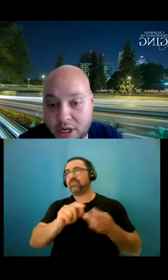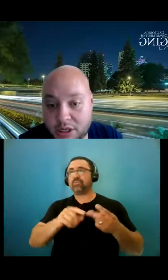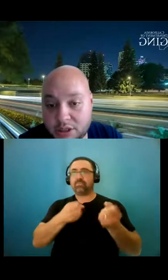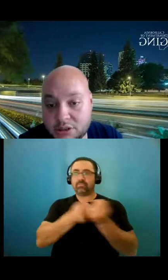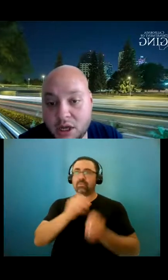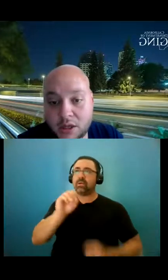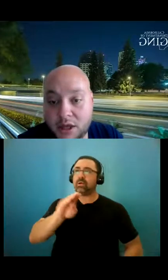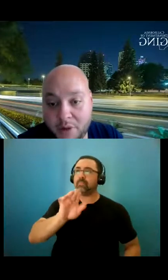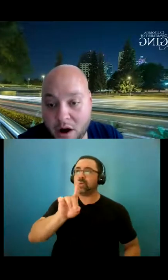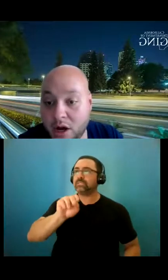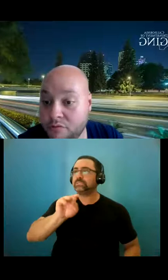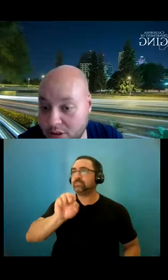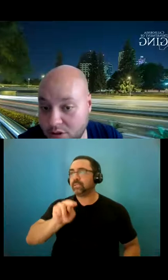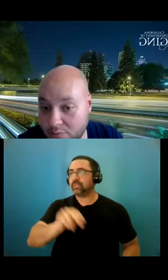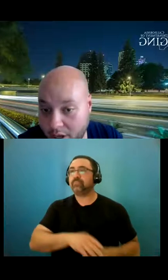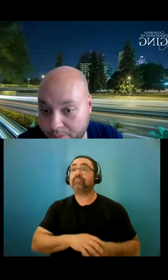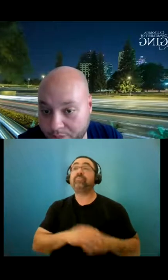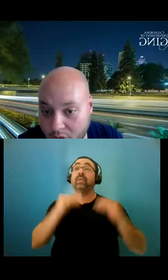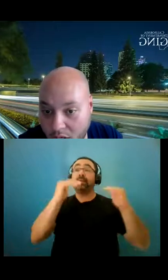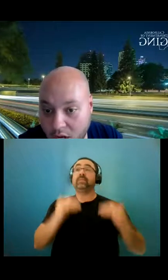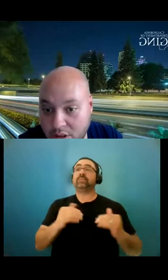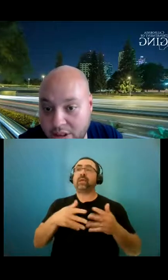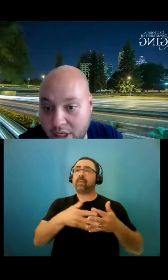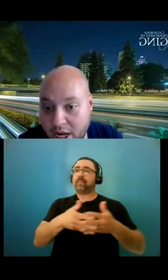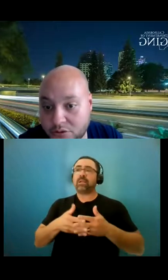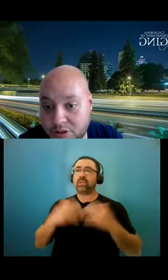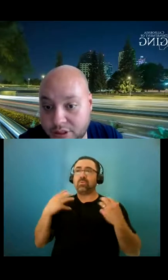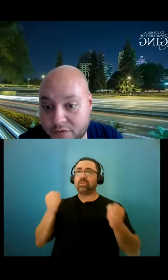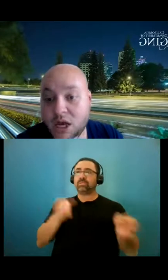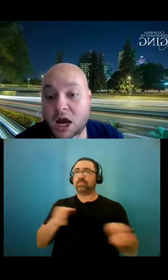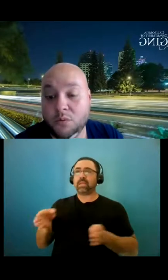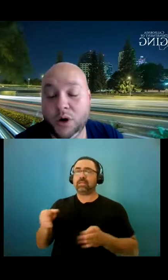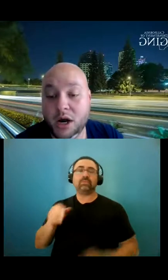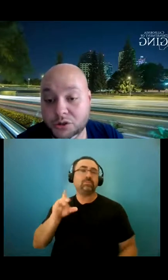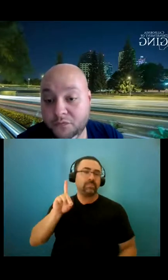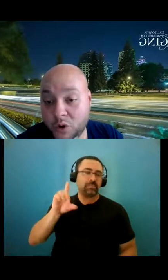to date is the American Rescue Plan. And CDA has received